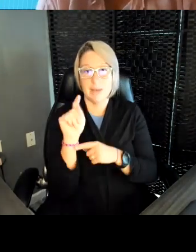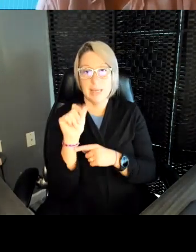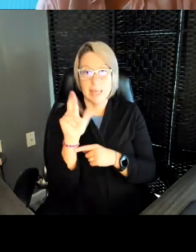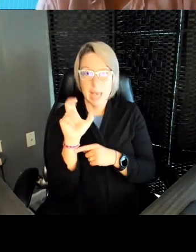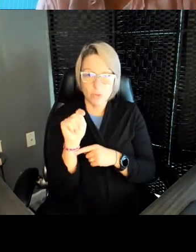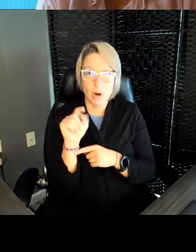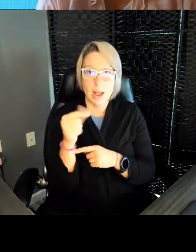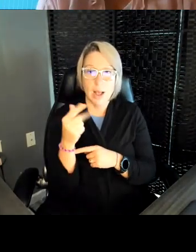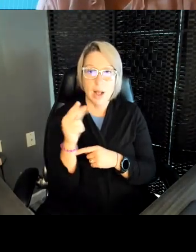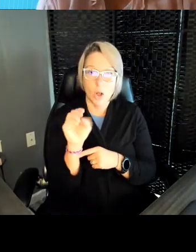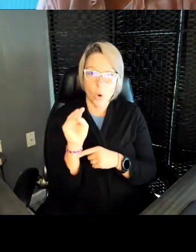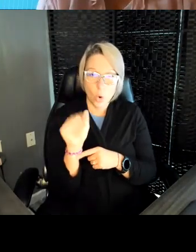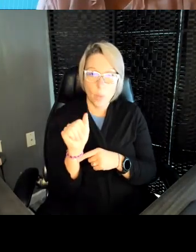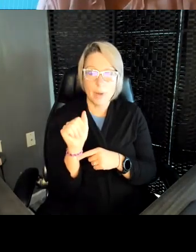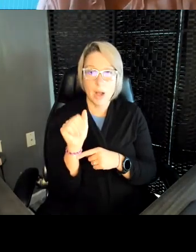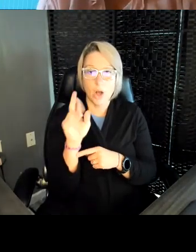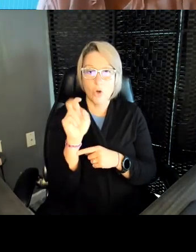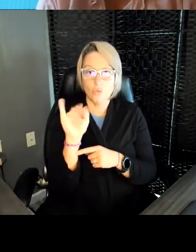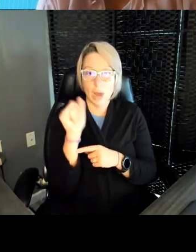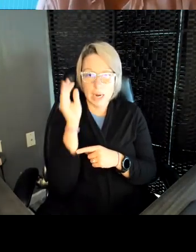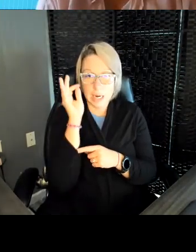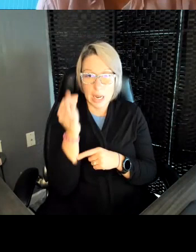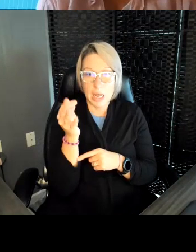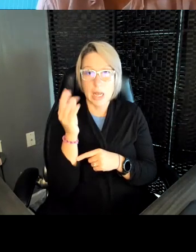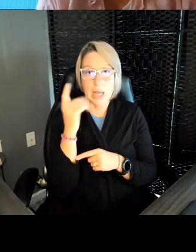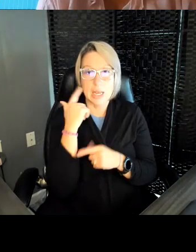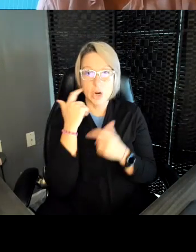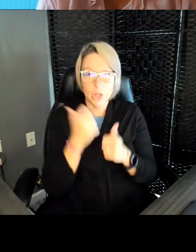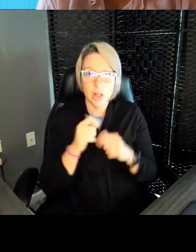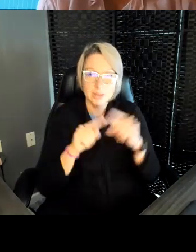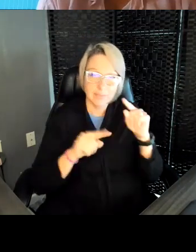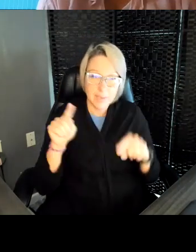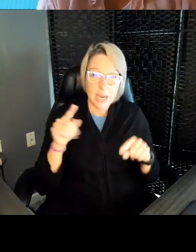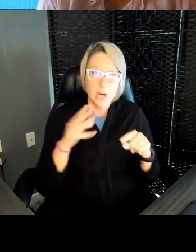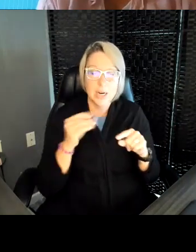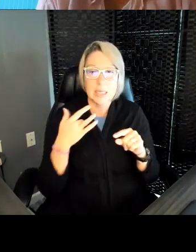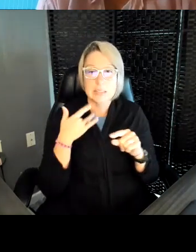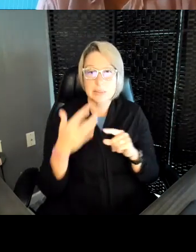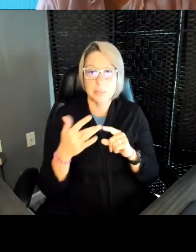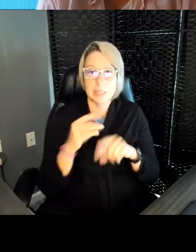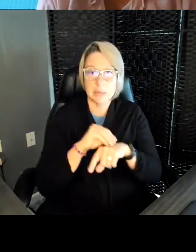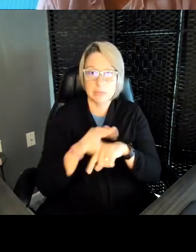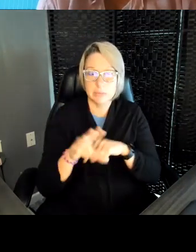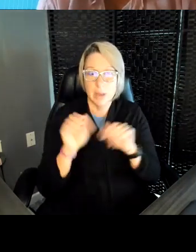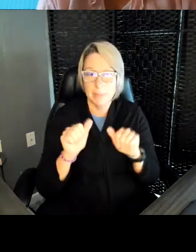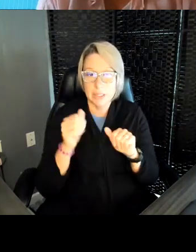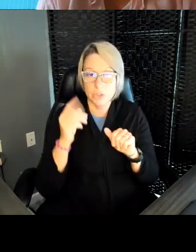retinal detachment, hearing loss varies and usually affects the ability to hear high frequencies.